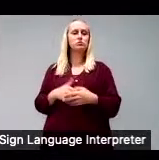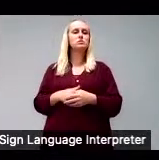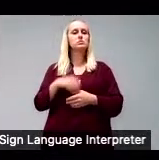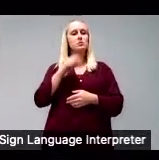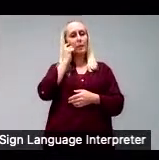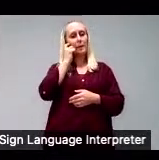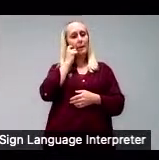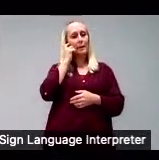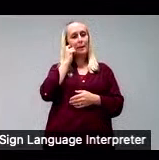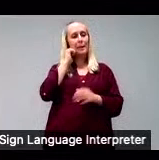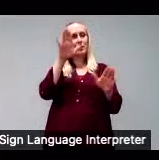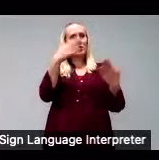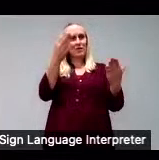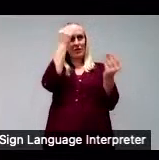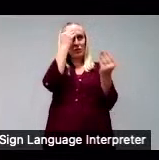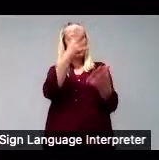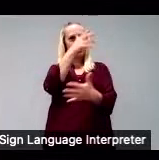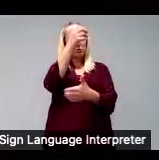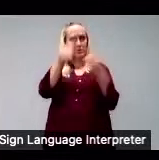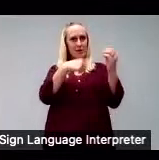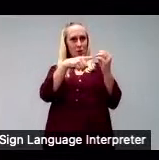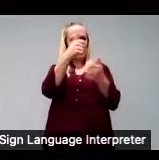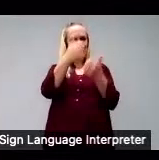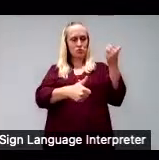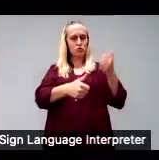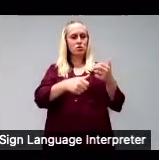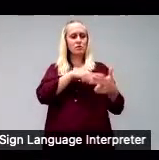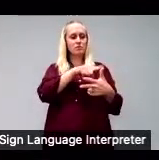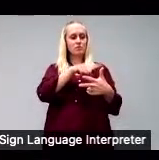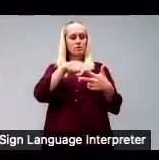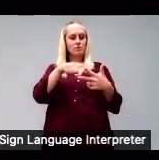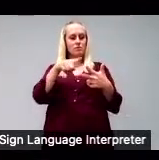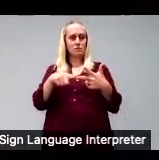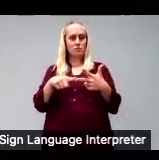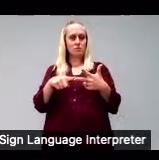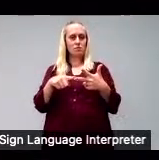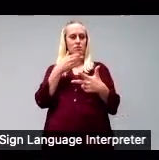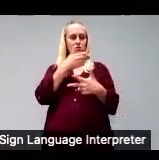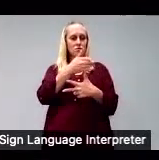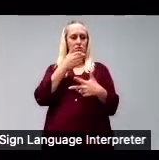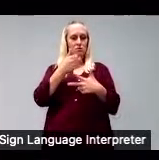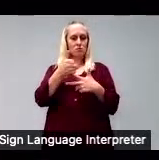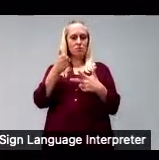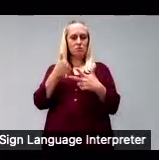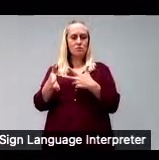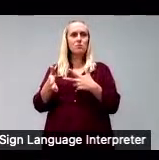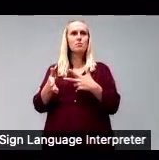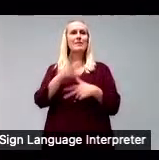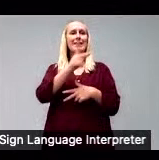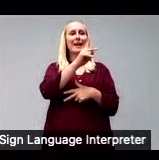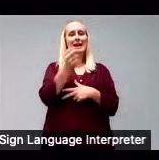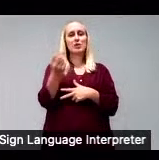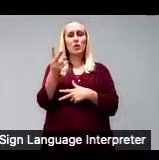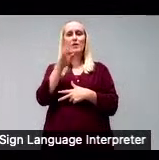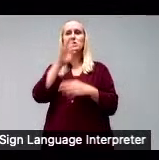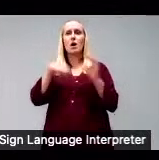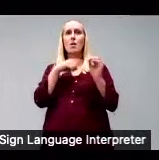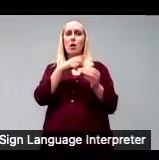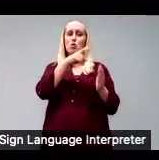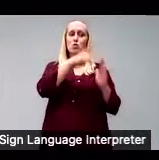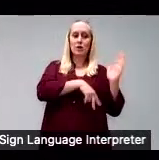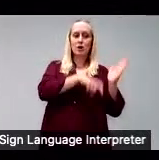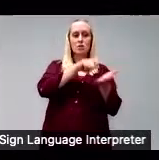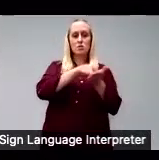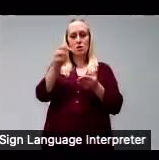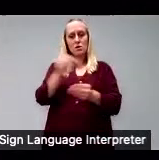you some information about each of those here in a second. But those are our three sort of pillars, same as in a K-12 setting, we talk a lot about reading, writing, math. We, in